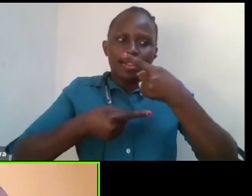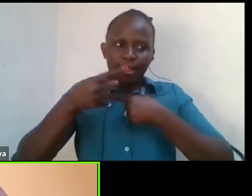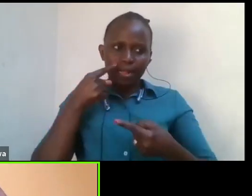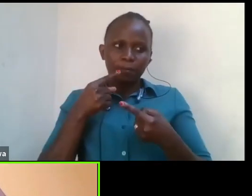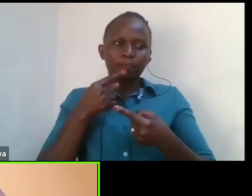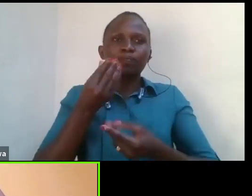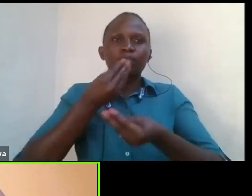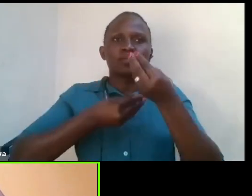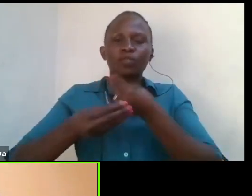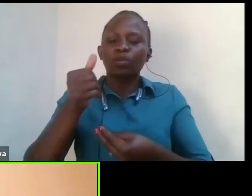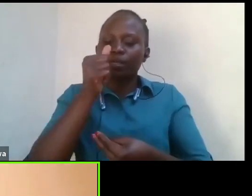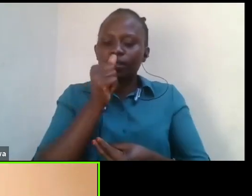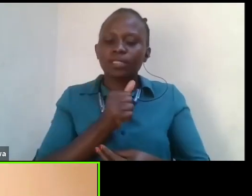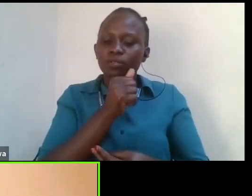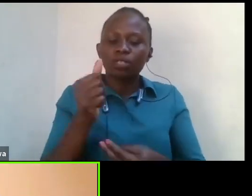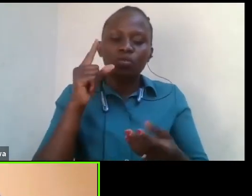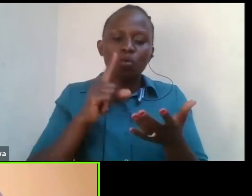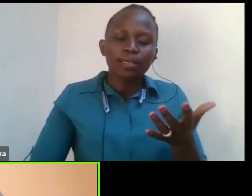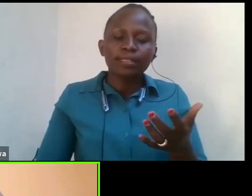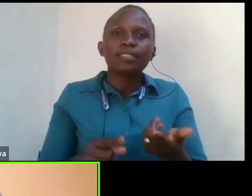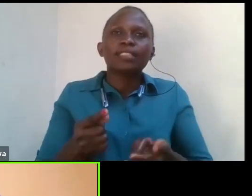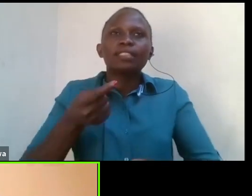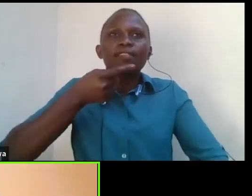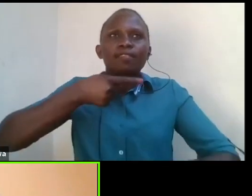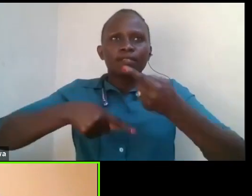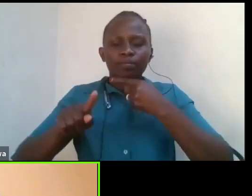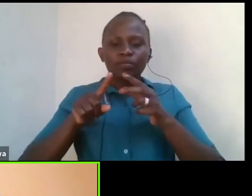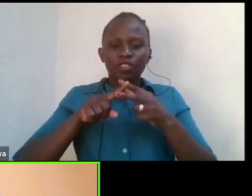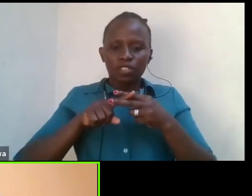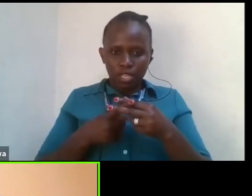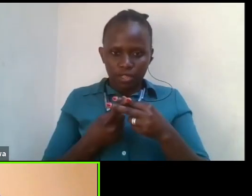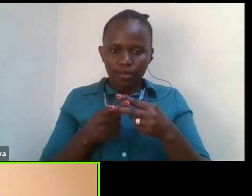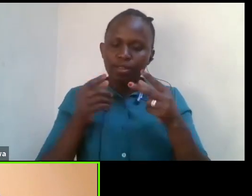secret, reverse engineering is allowed.